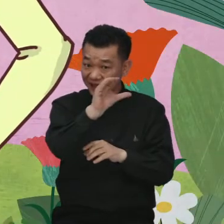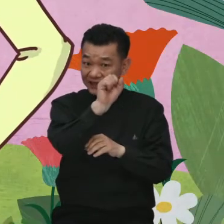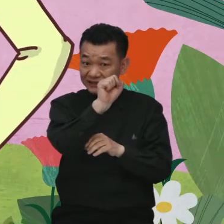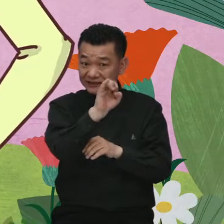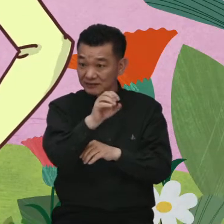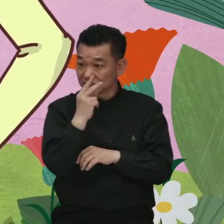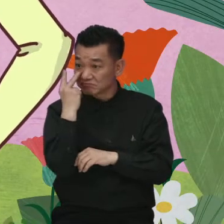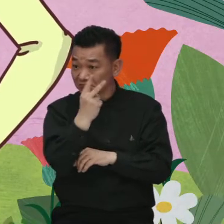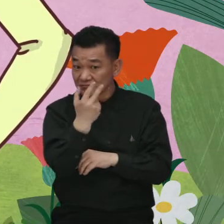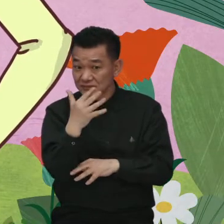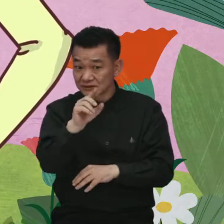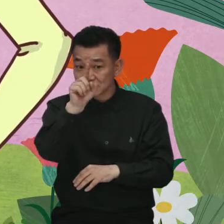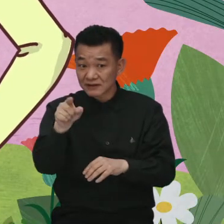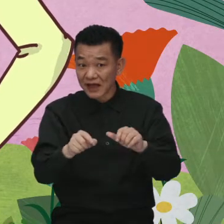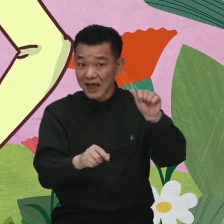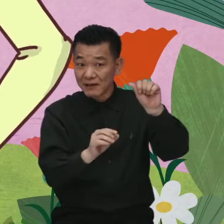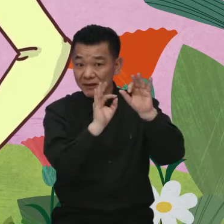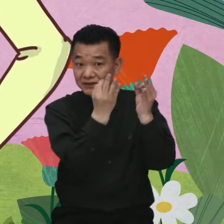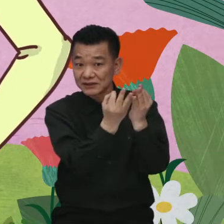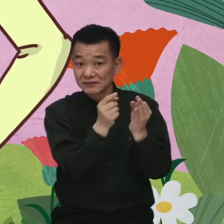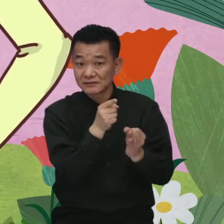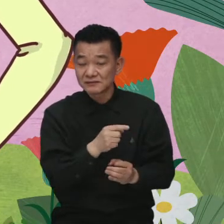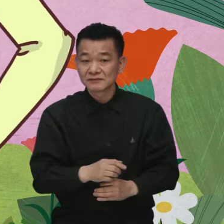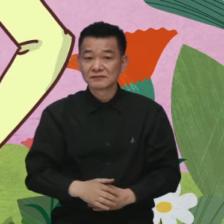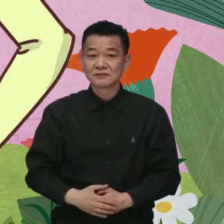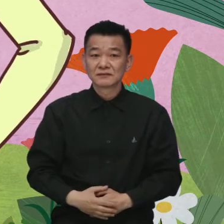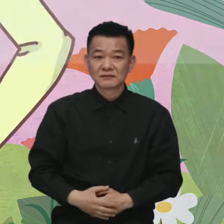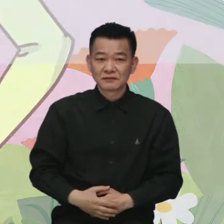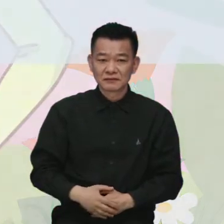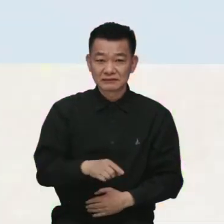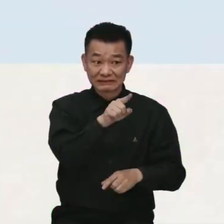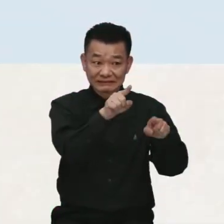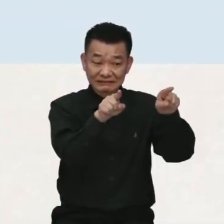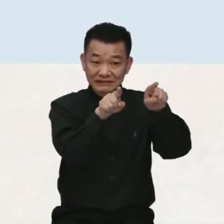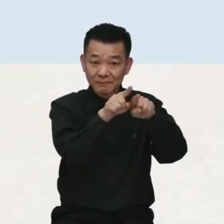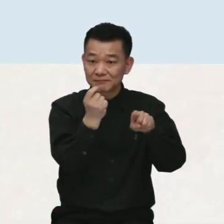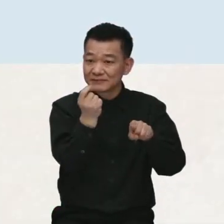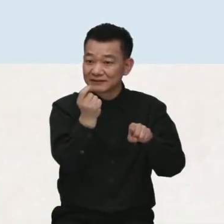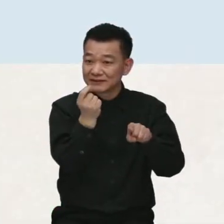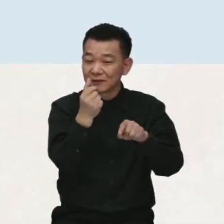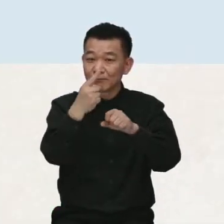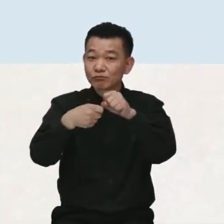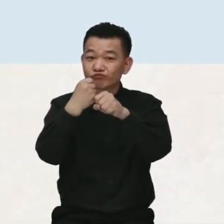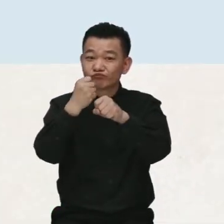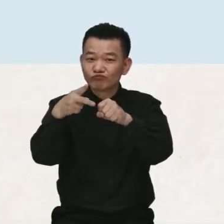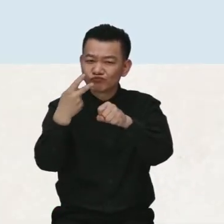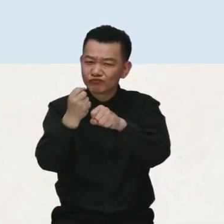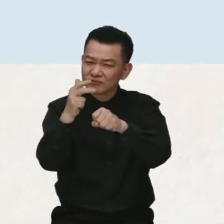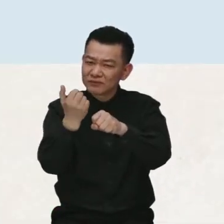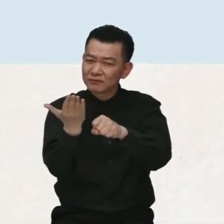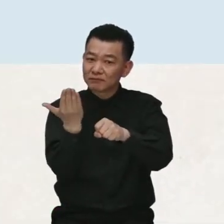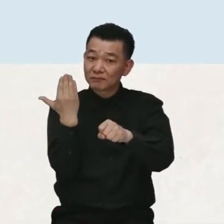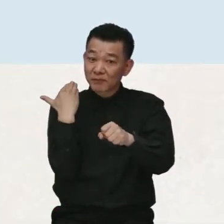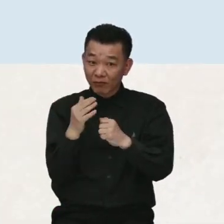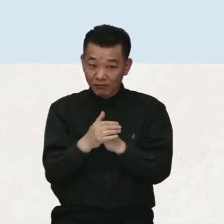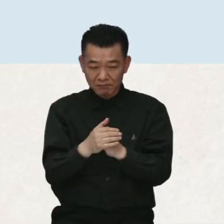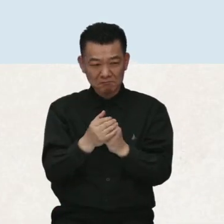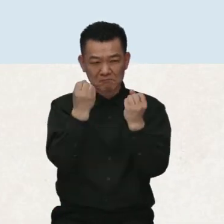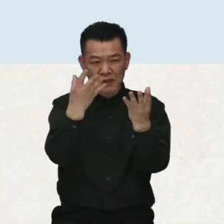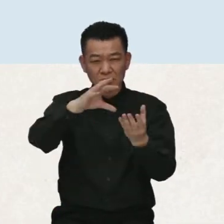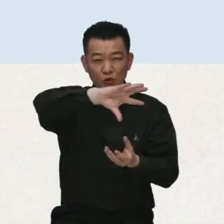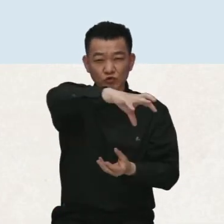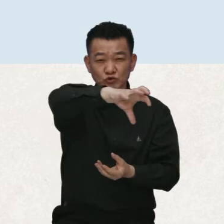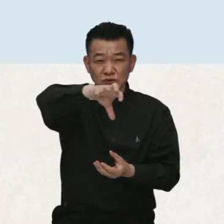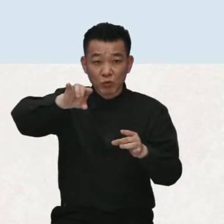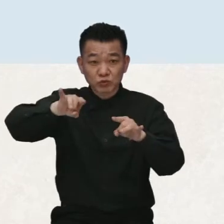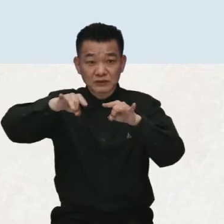What do you think about the case of Mr. A and his family? As such, just until a few years ago, many